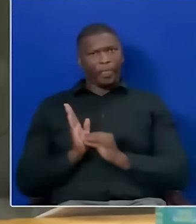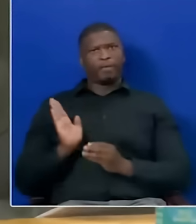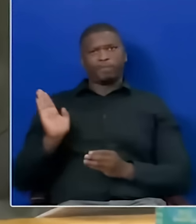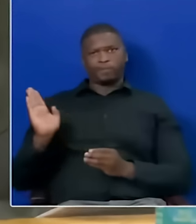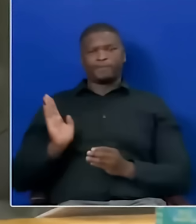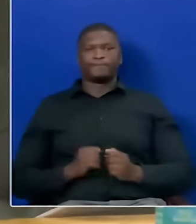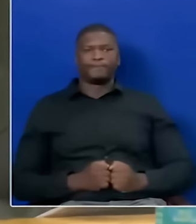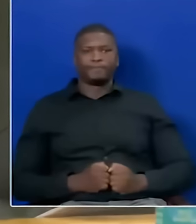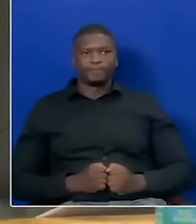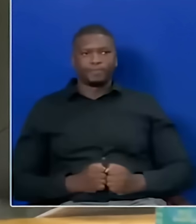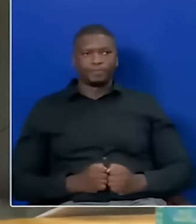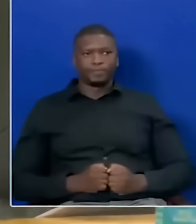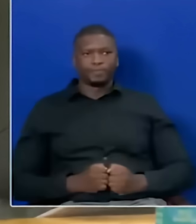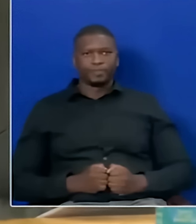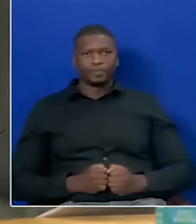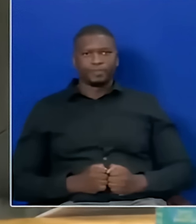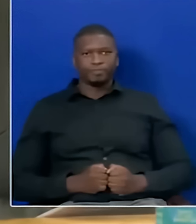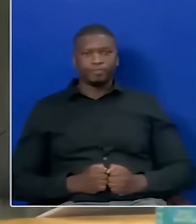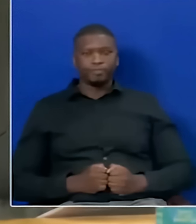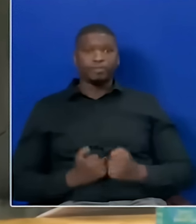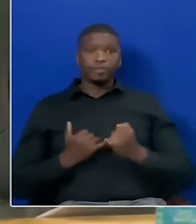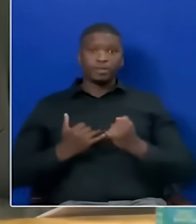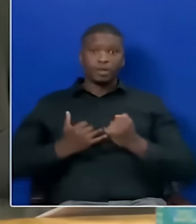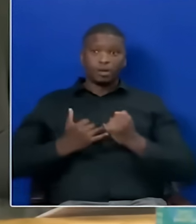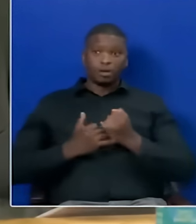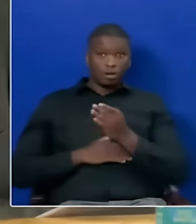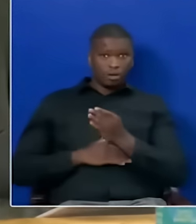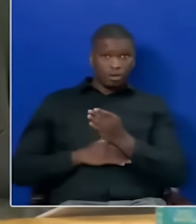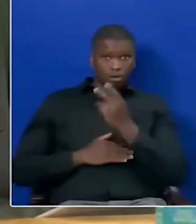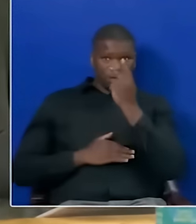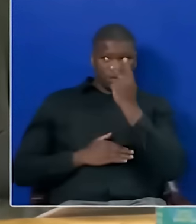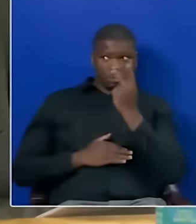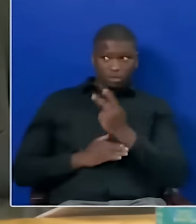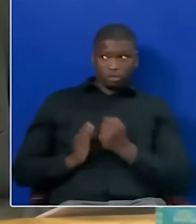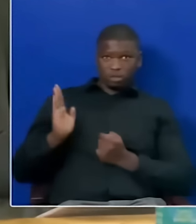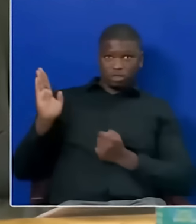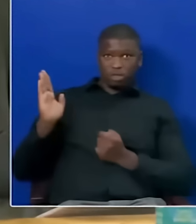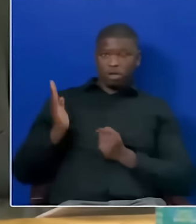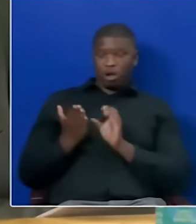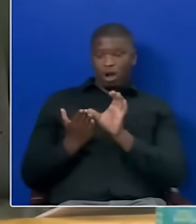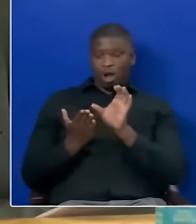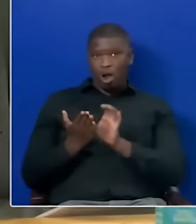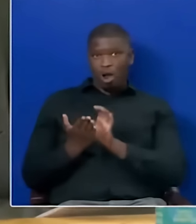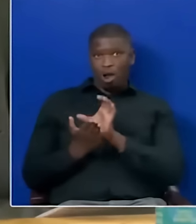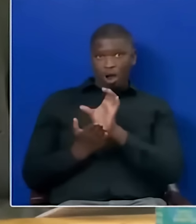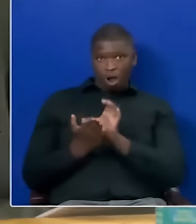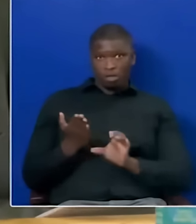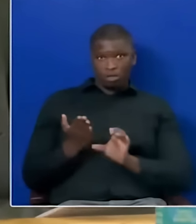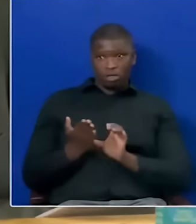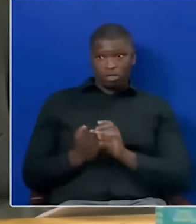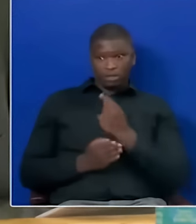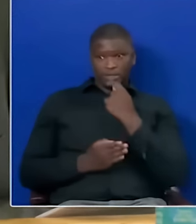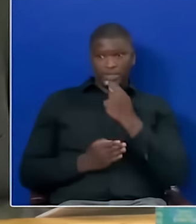And there we see that cancellation is recorded as having been completed on 3 December